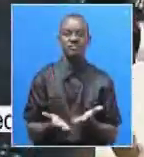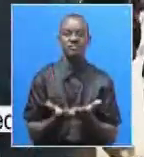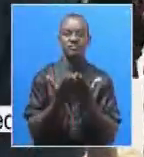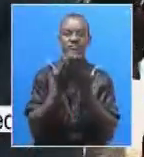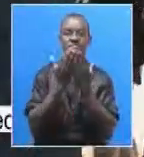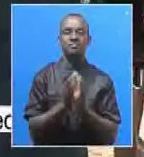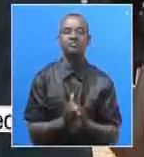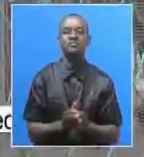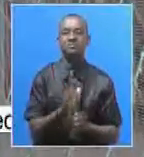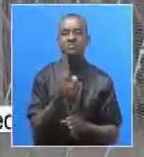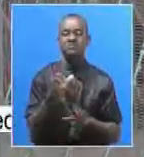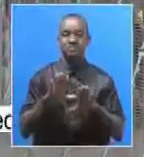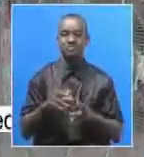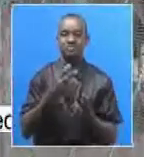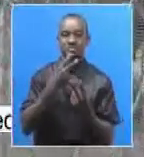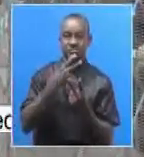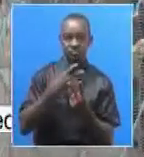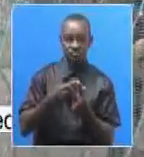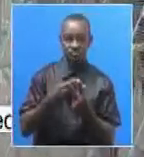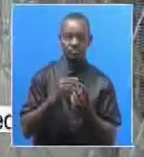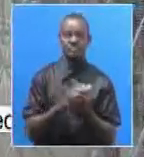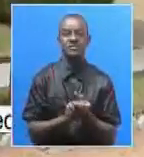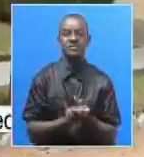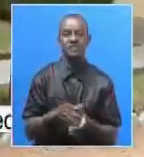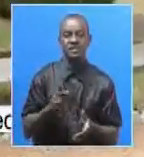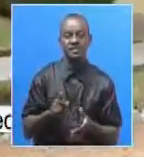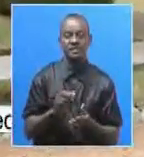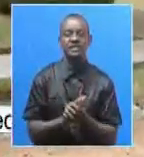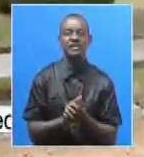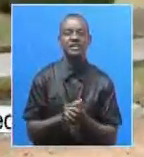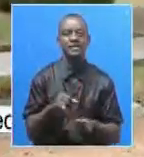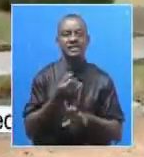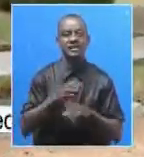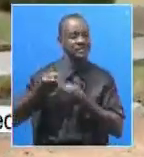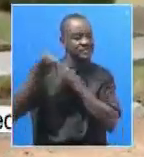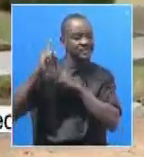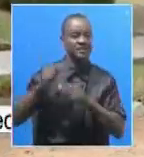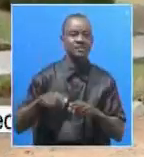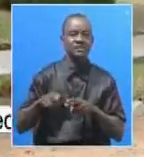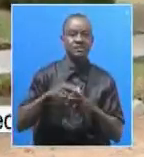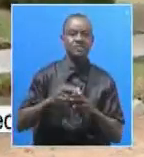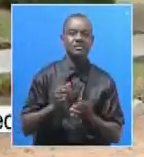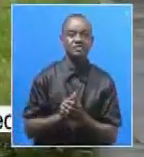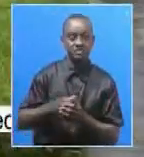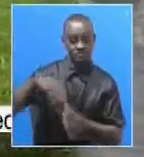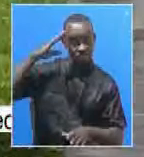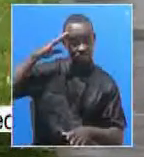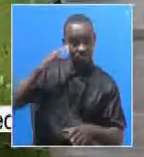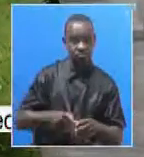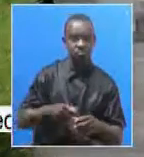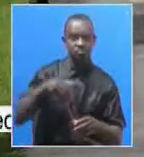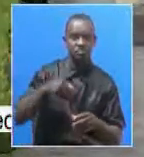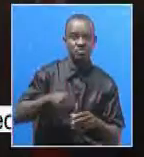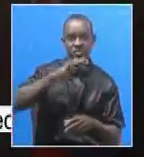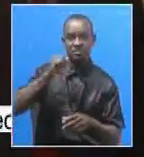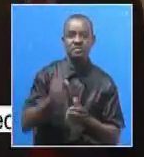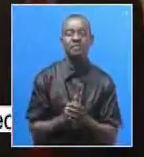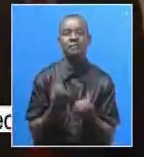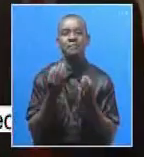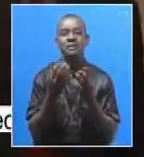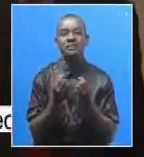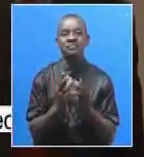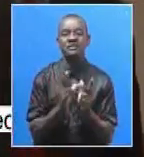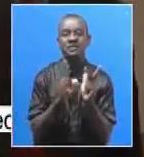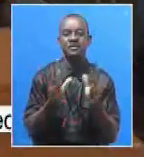prison sentences humanely. The facility, which was used by the South African regime as a refugee camp, housing mainly Angolan nationals